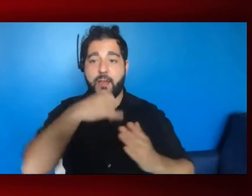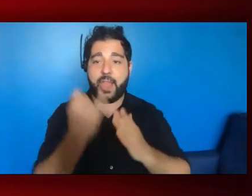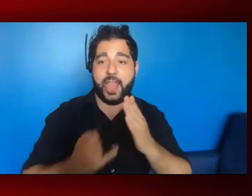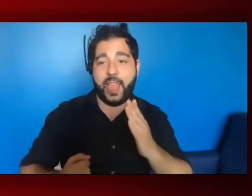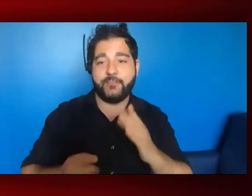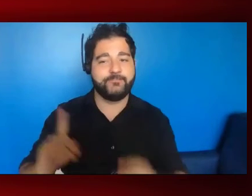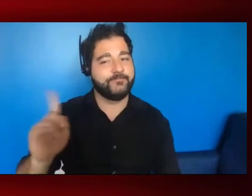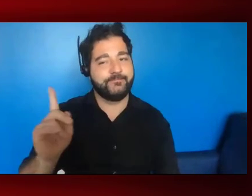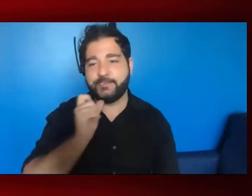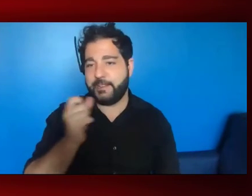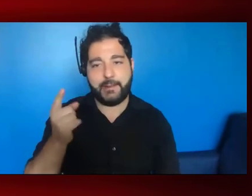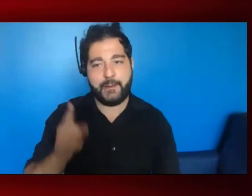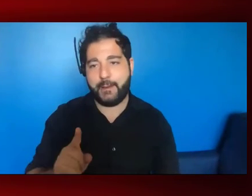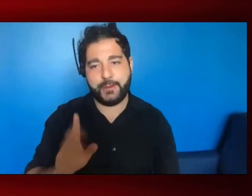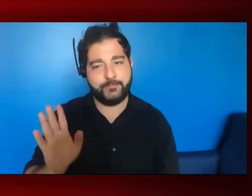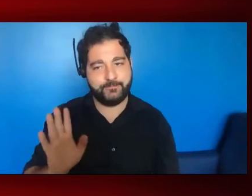gonna happen.